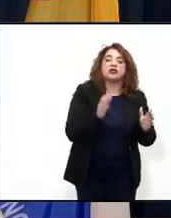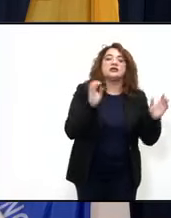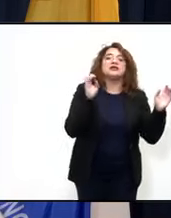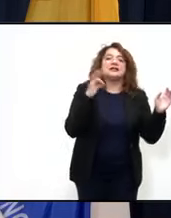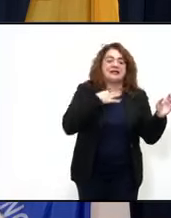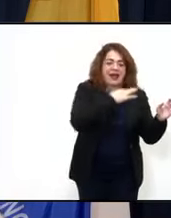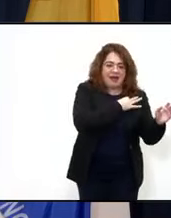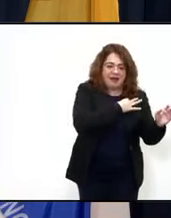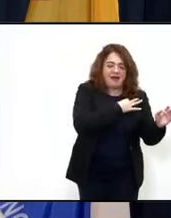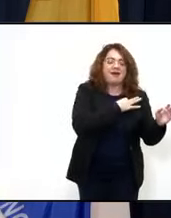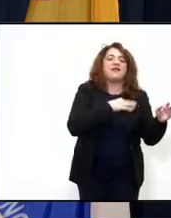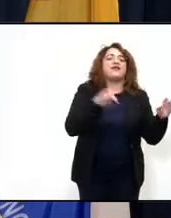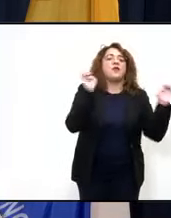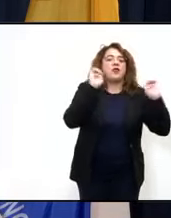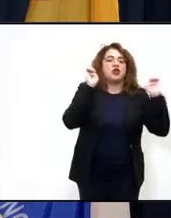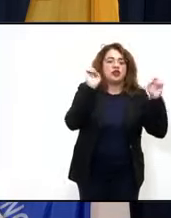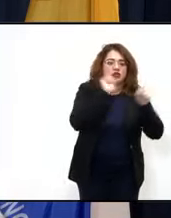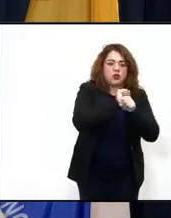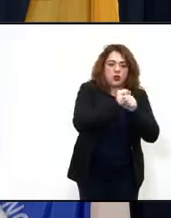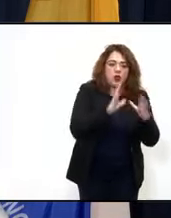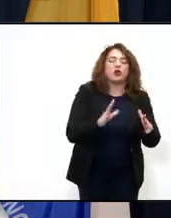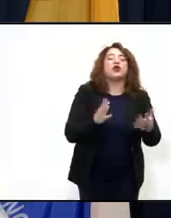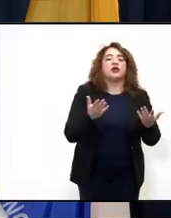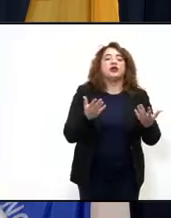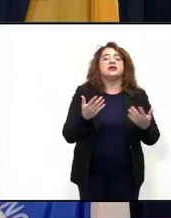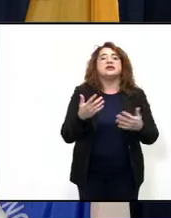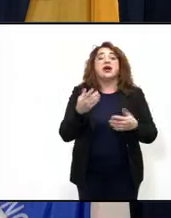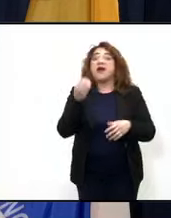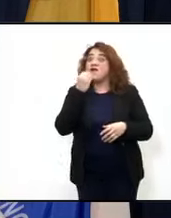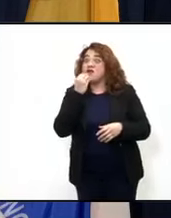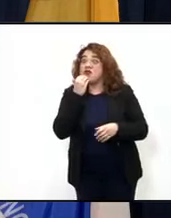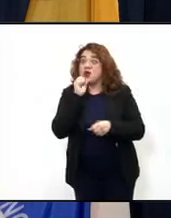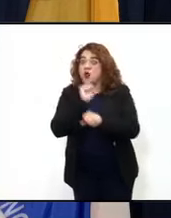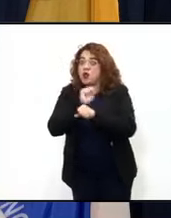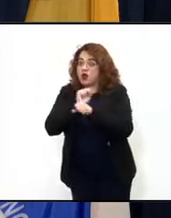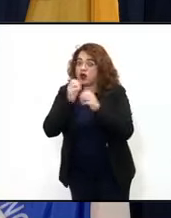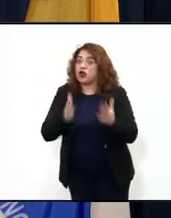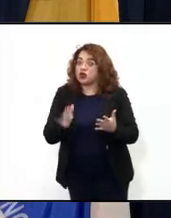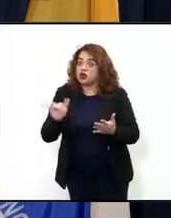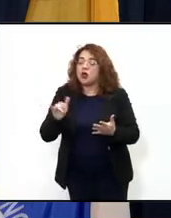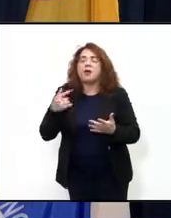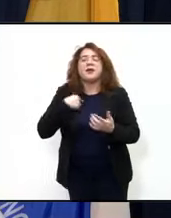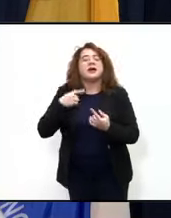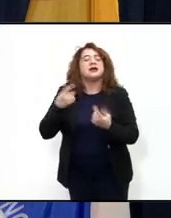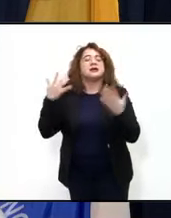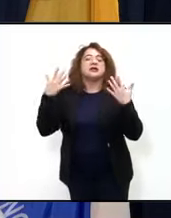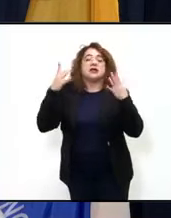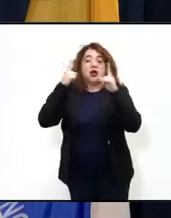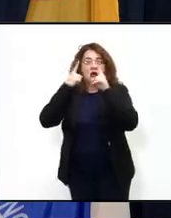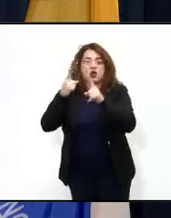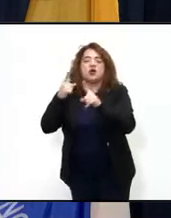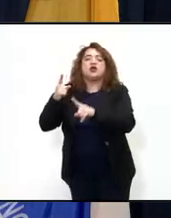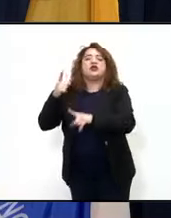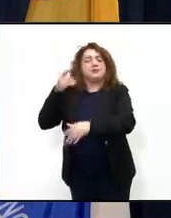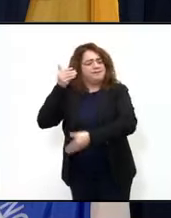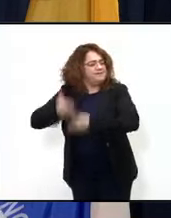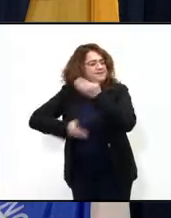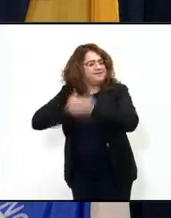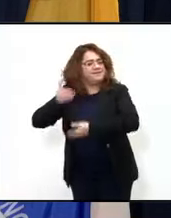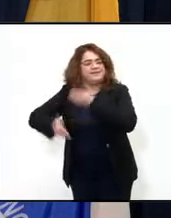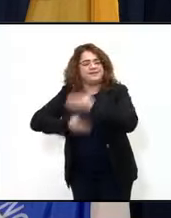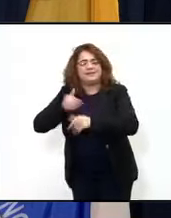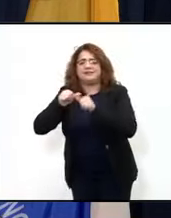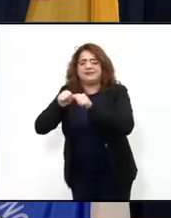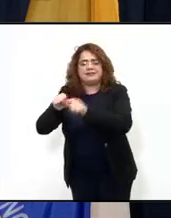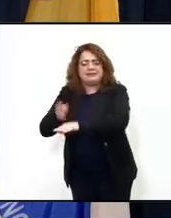workers. But I want to focus on, especially on food workers today. We are making incredible progress in vaccinating food